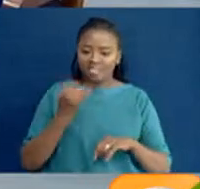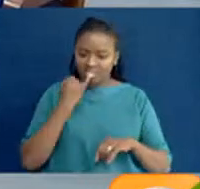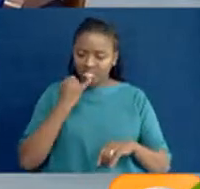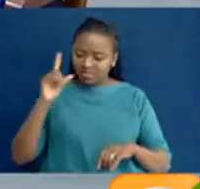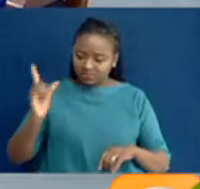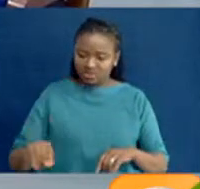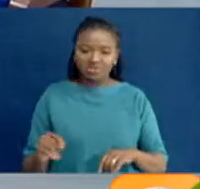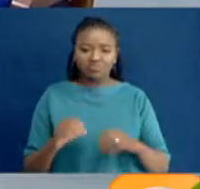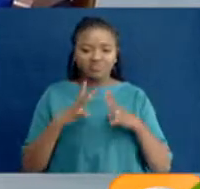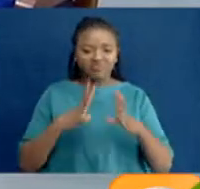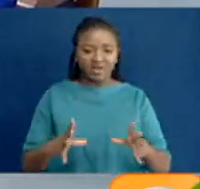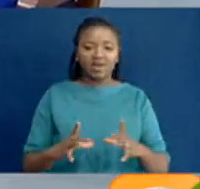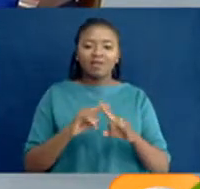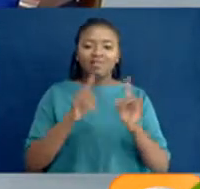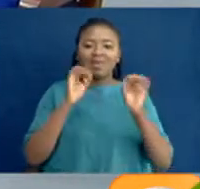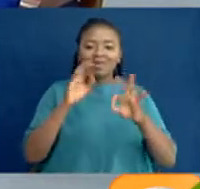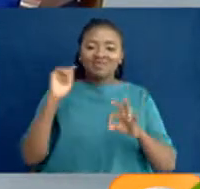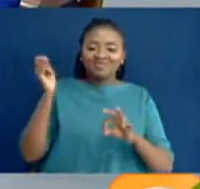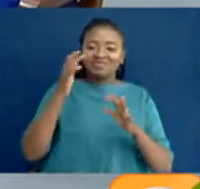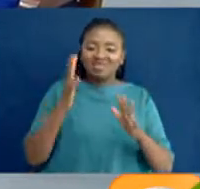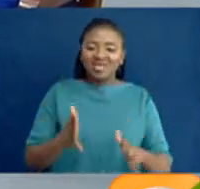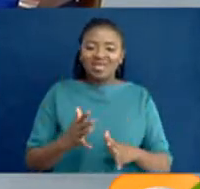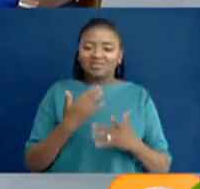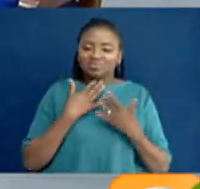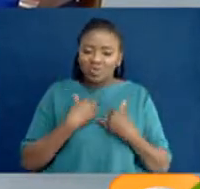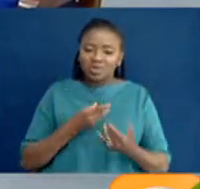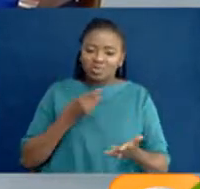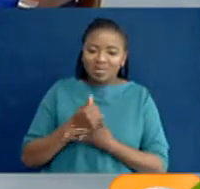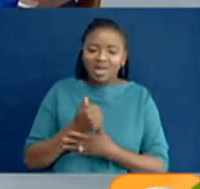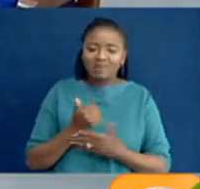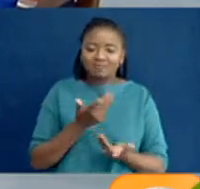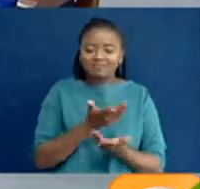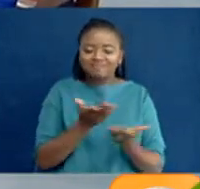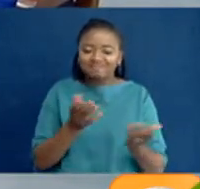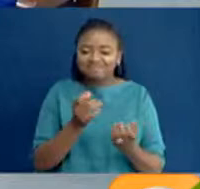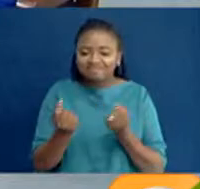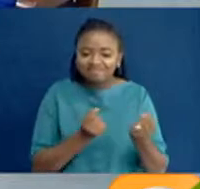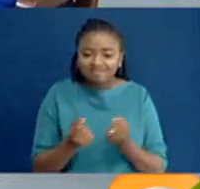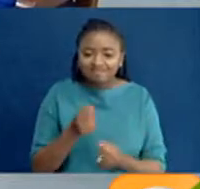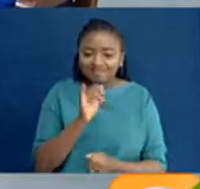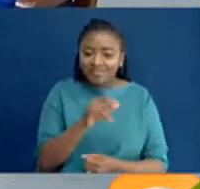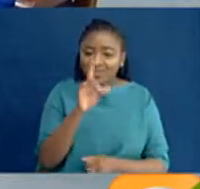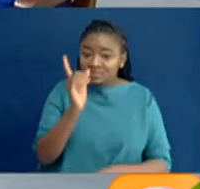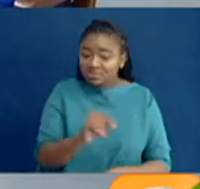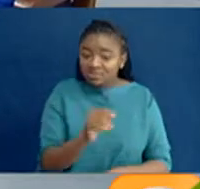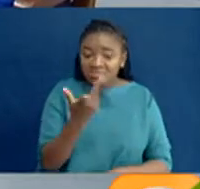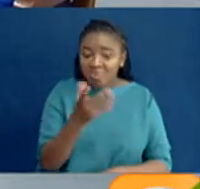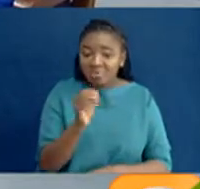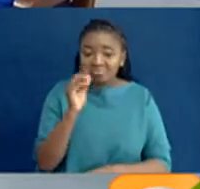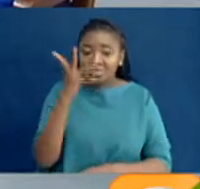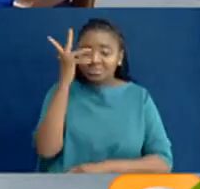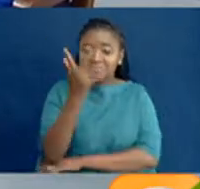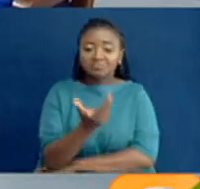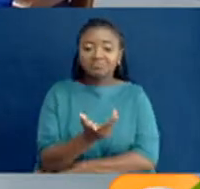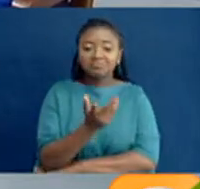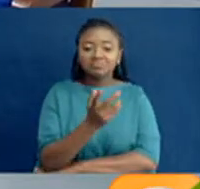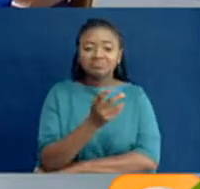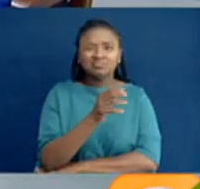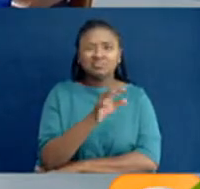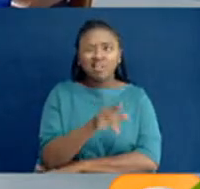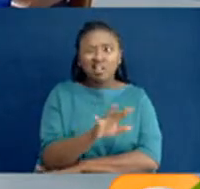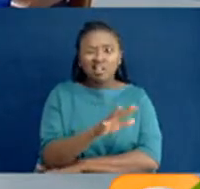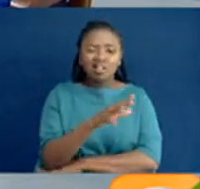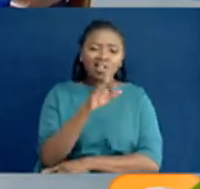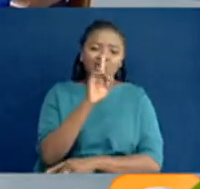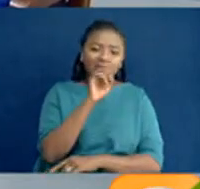About downsizing from the guzzler you were just talking about, how practical is that for them? About 1.6,